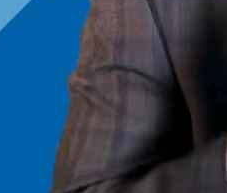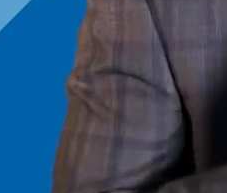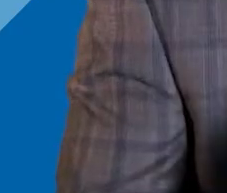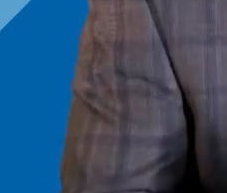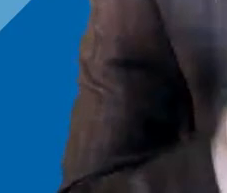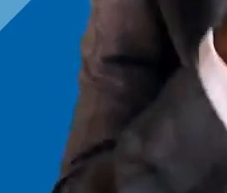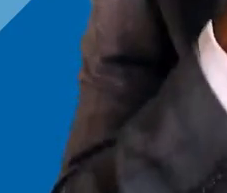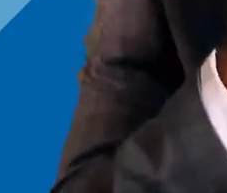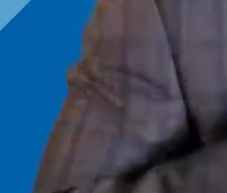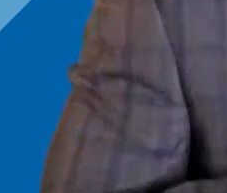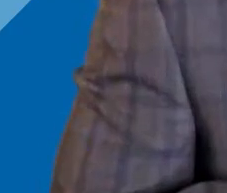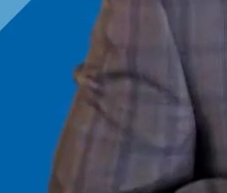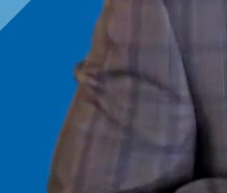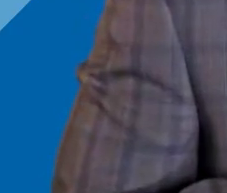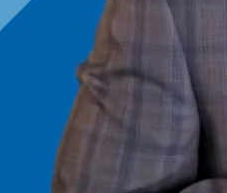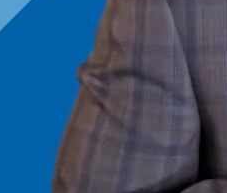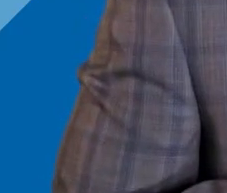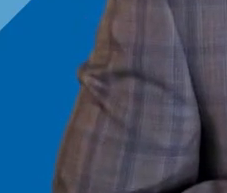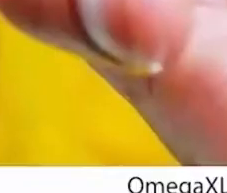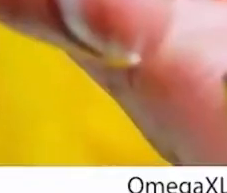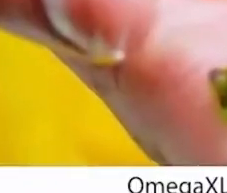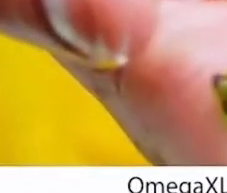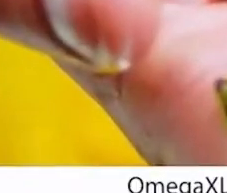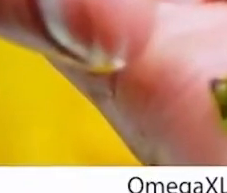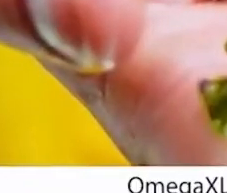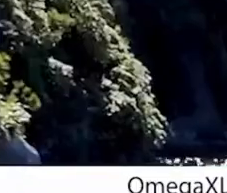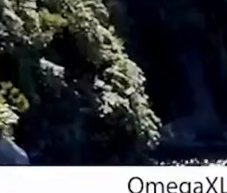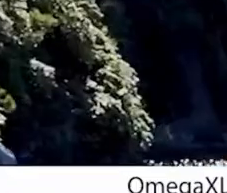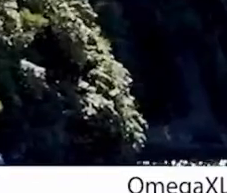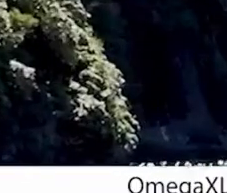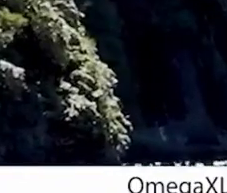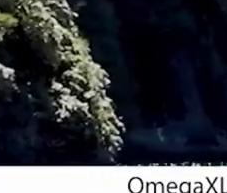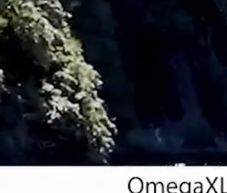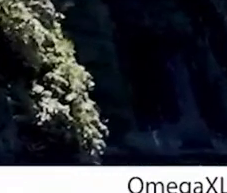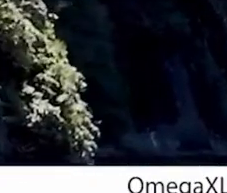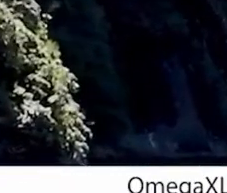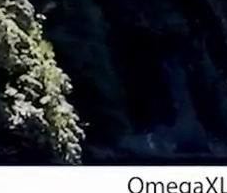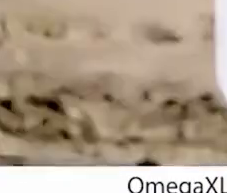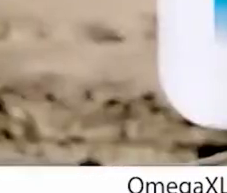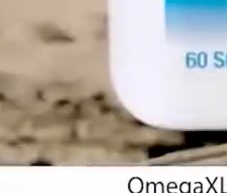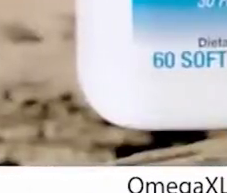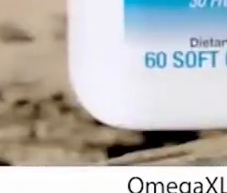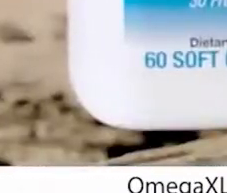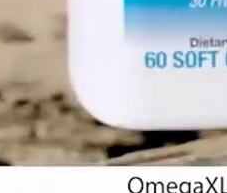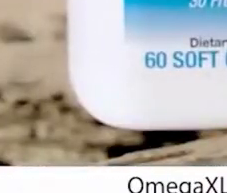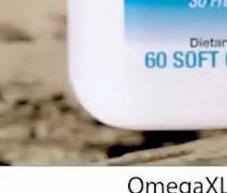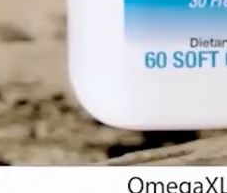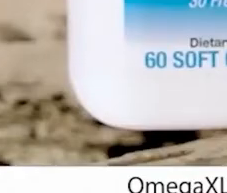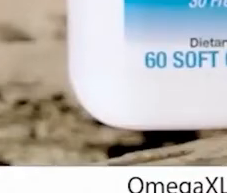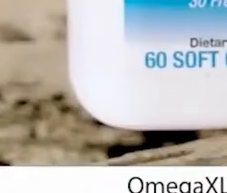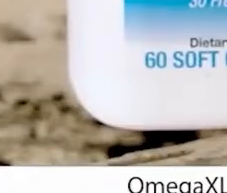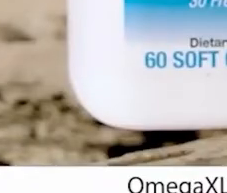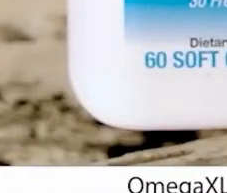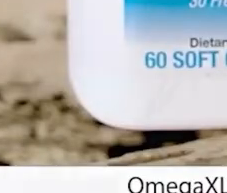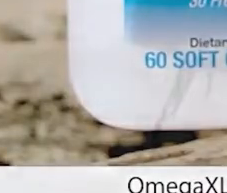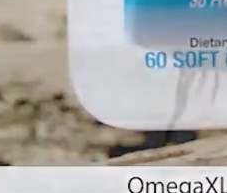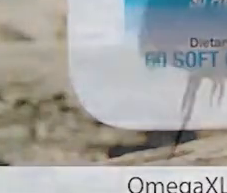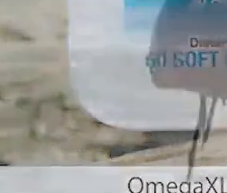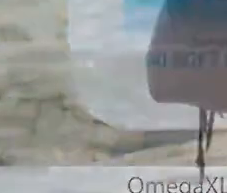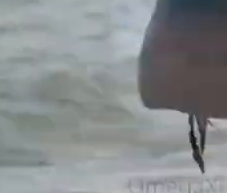Oh! Omega XL has over 30 different fatty acids. Omega XL is not from fish. Omega XL is an all-natural,